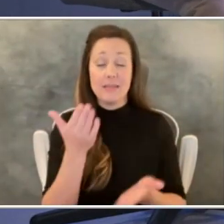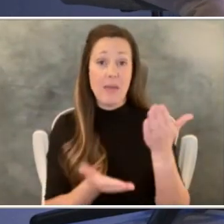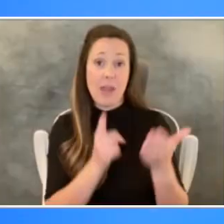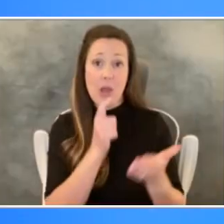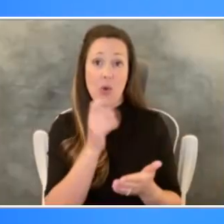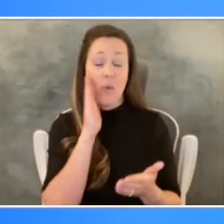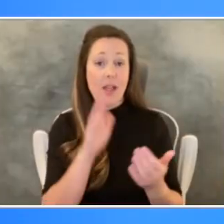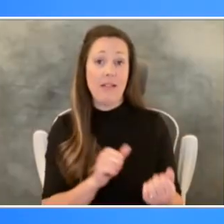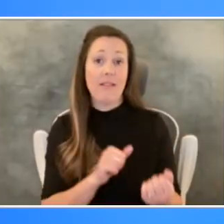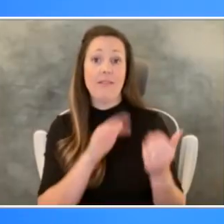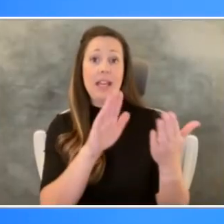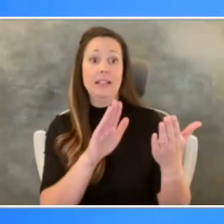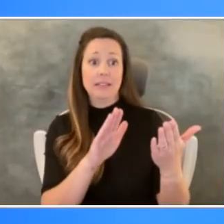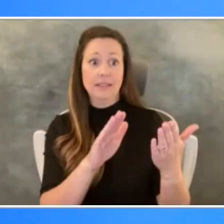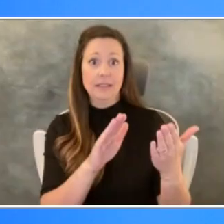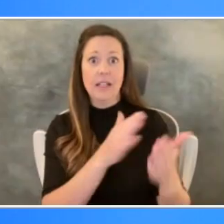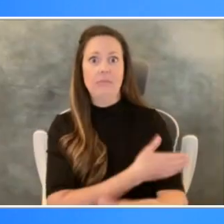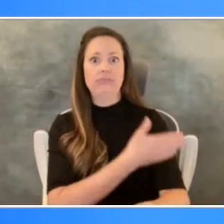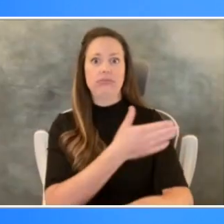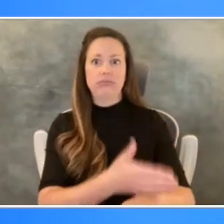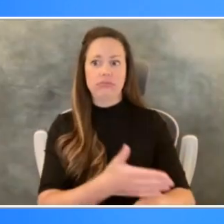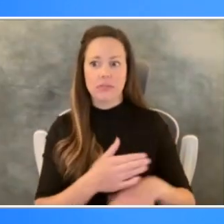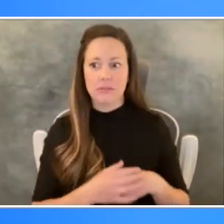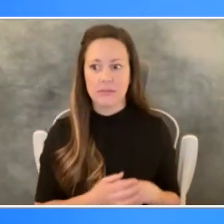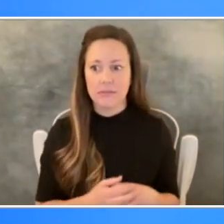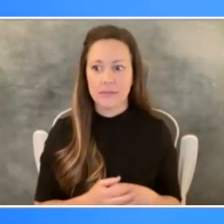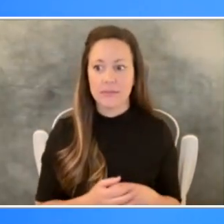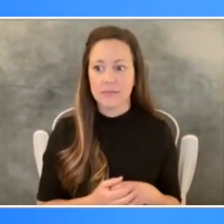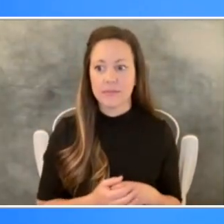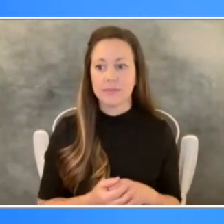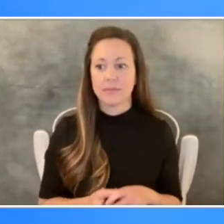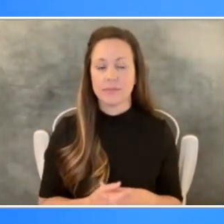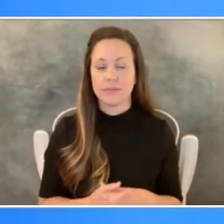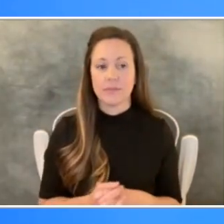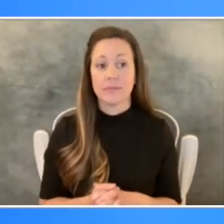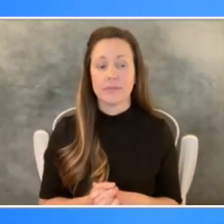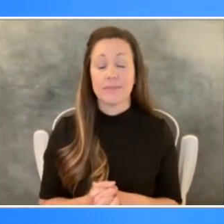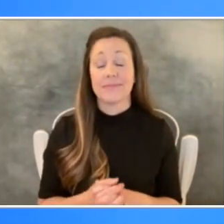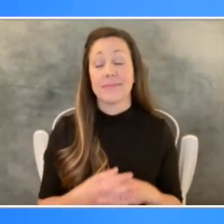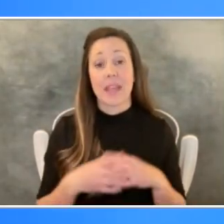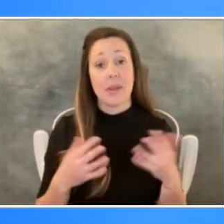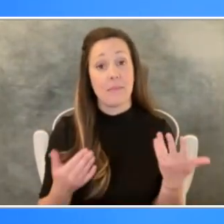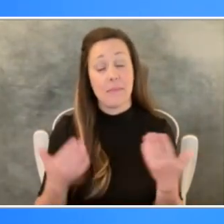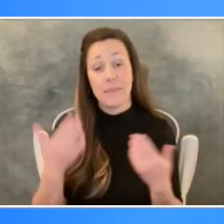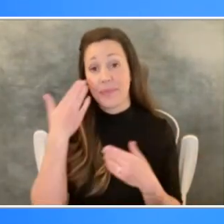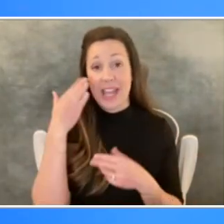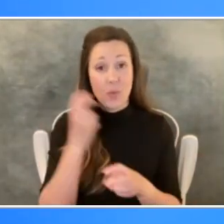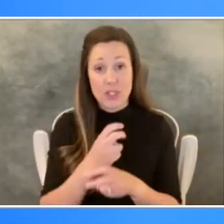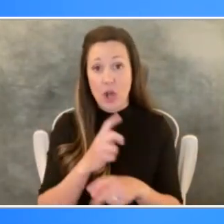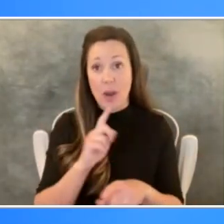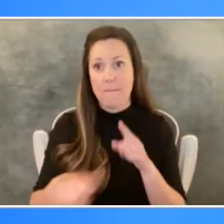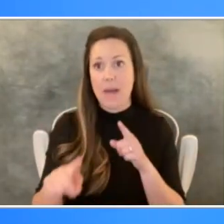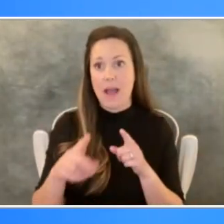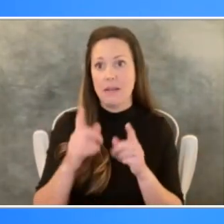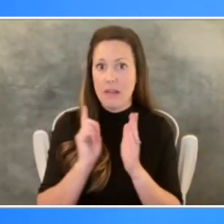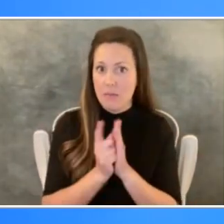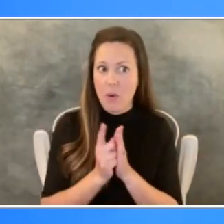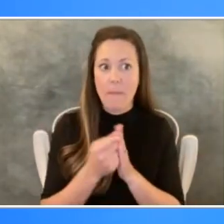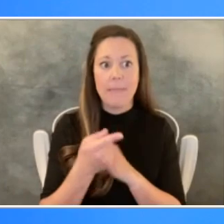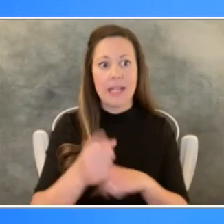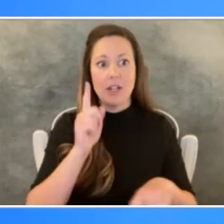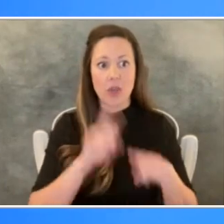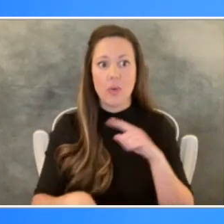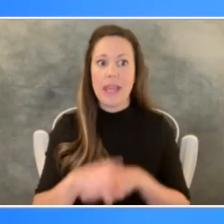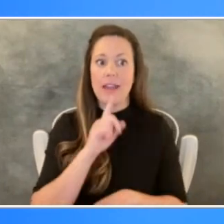mean, definitely, you can't, in the moment, it's hard, but you can't just get down on